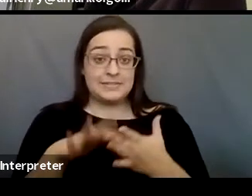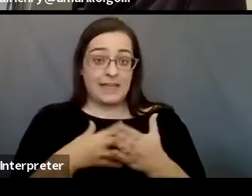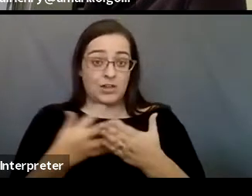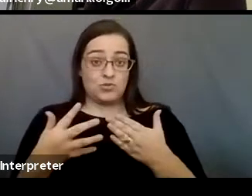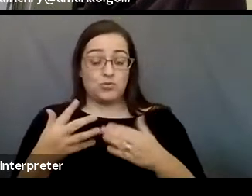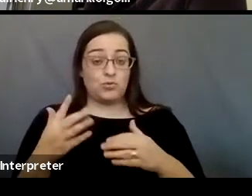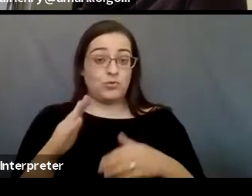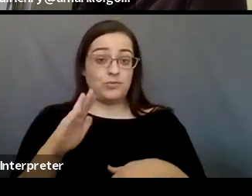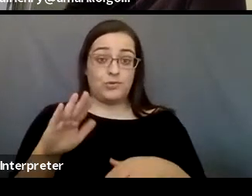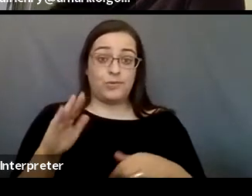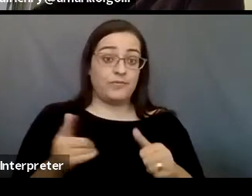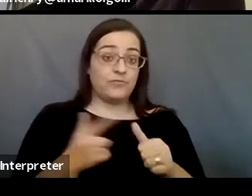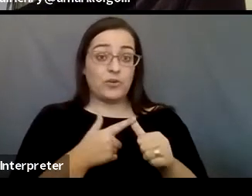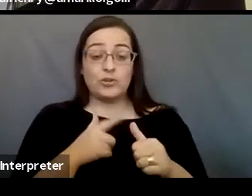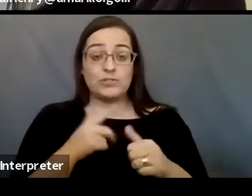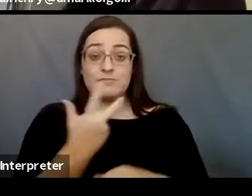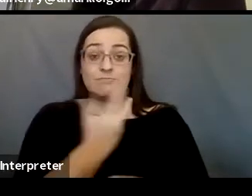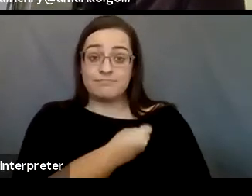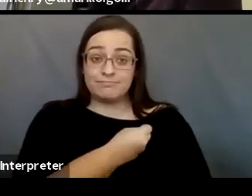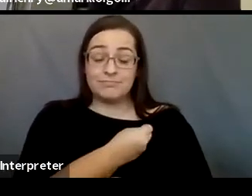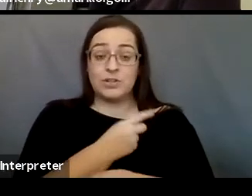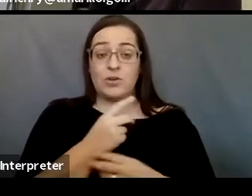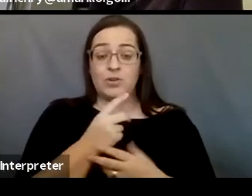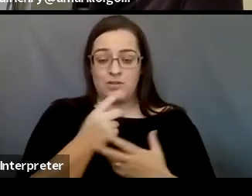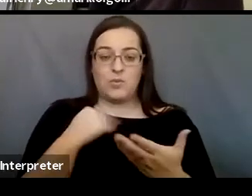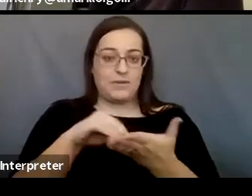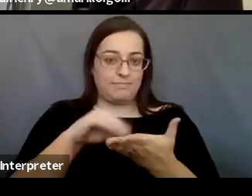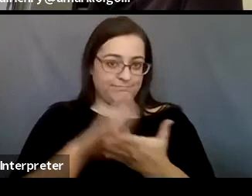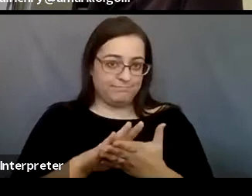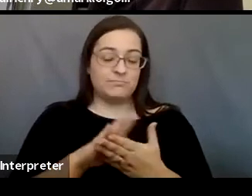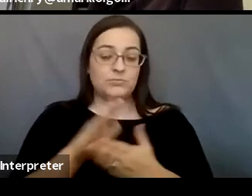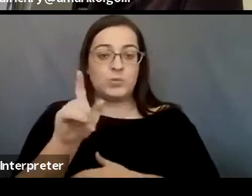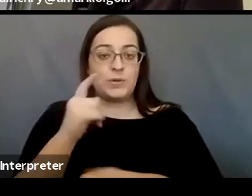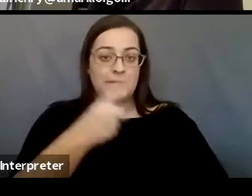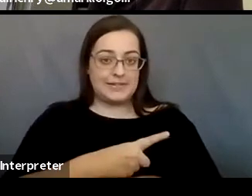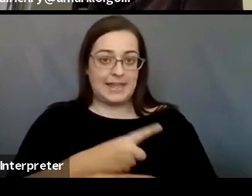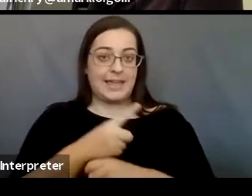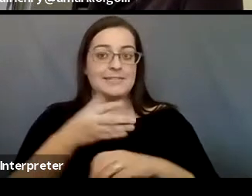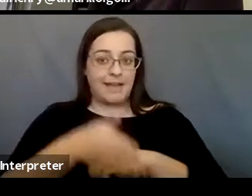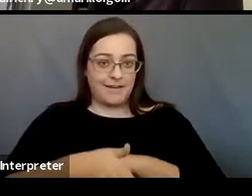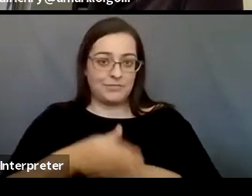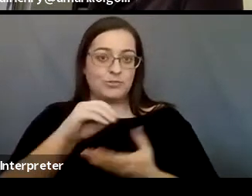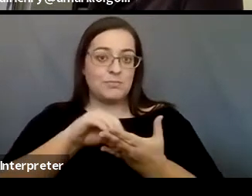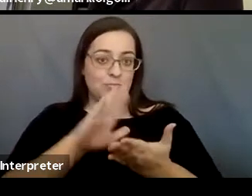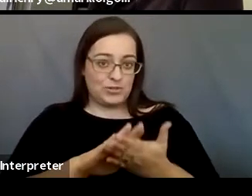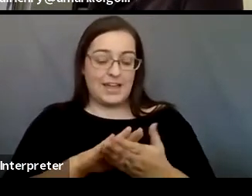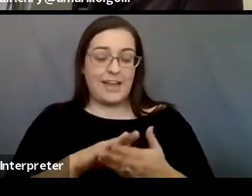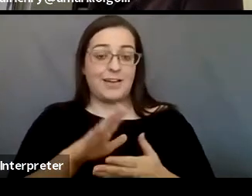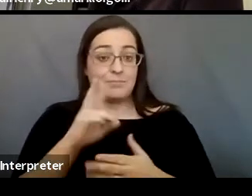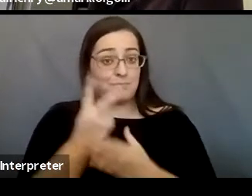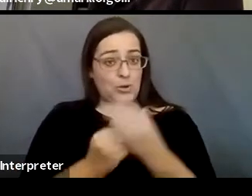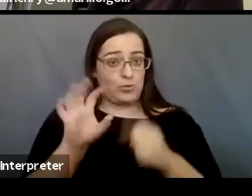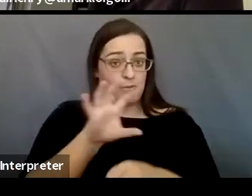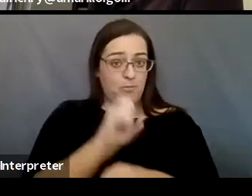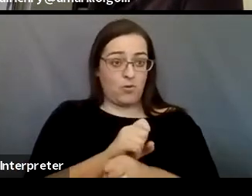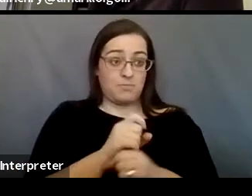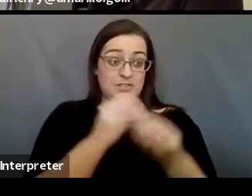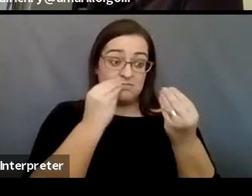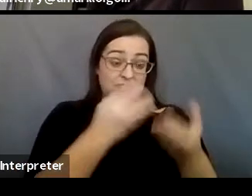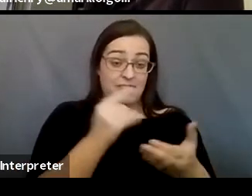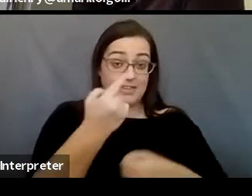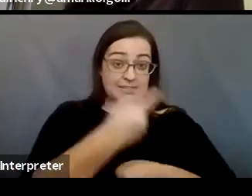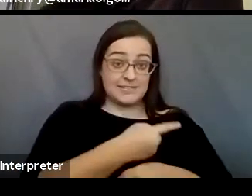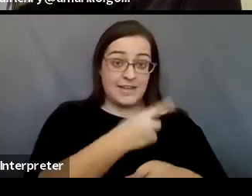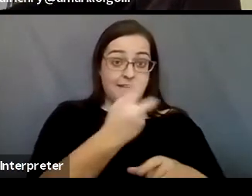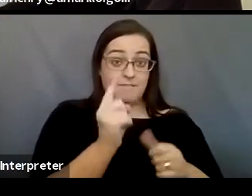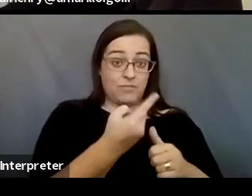first vaccination date, we're also scheduling you for your date 21 days thereafter. So you get both appointments up front, and it's